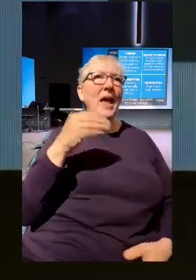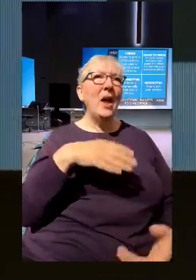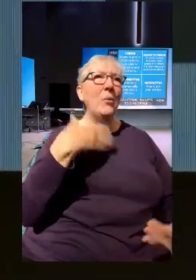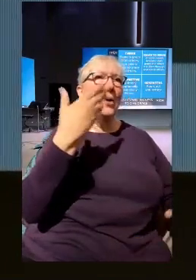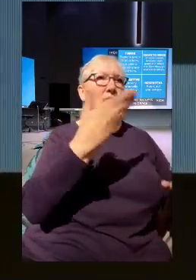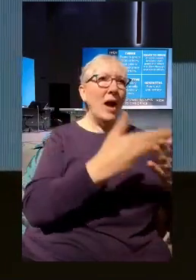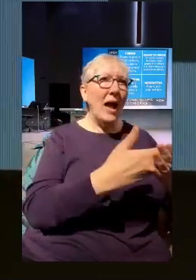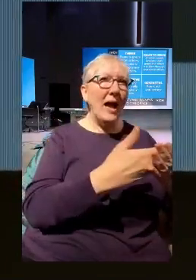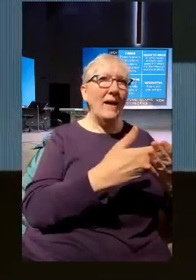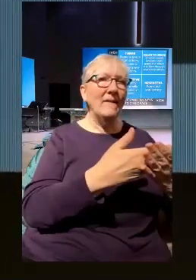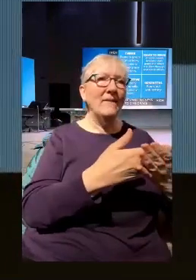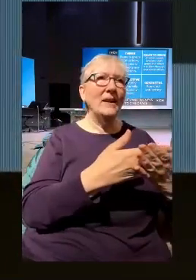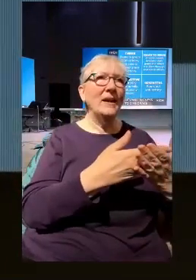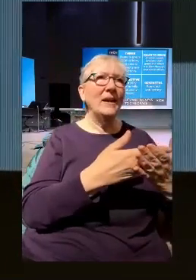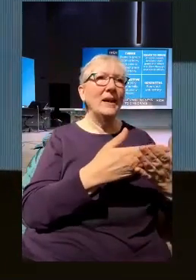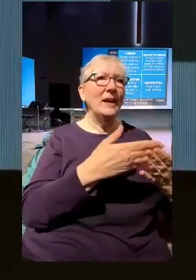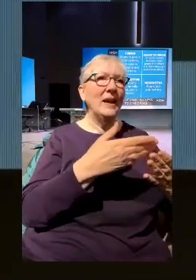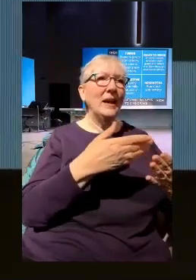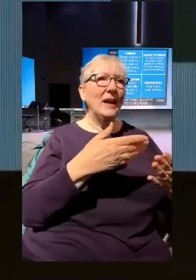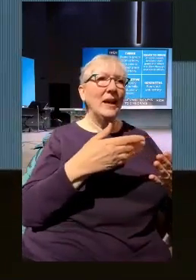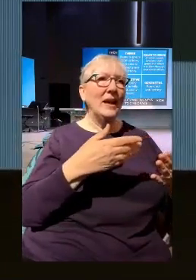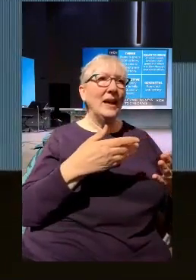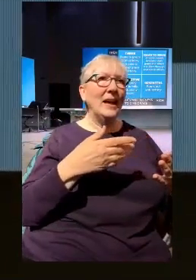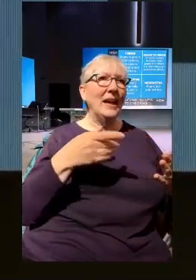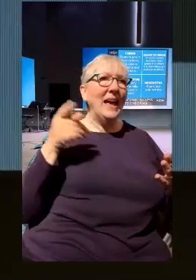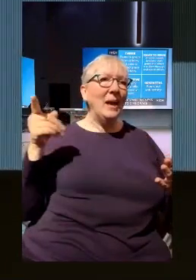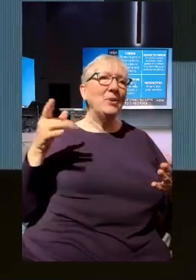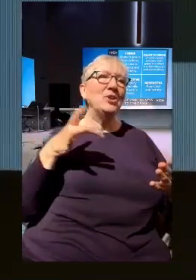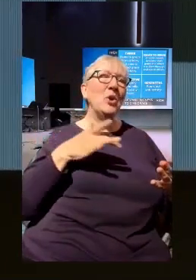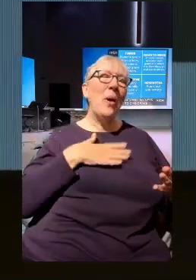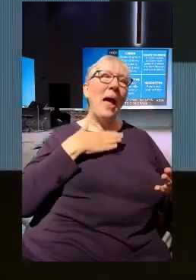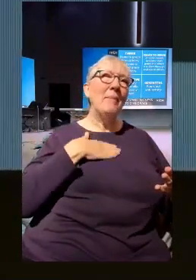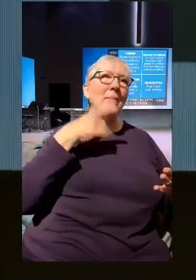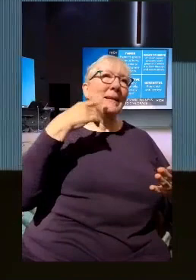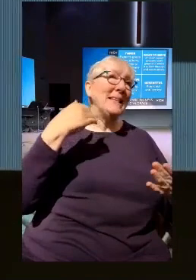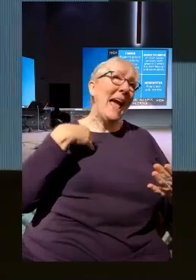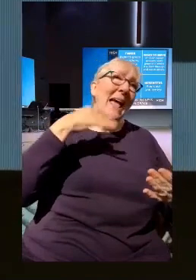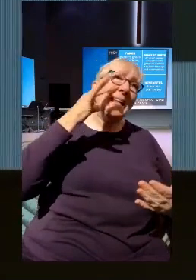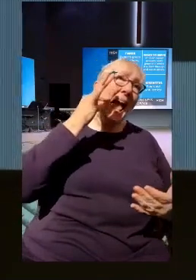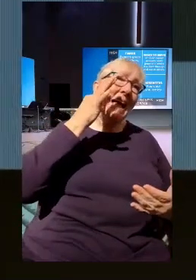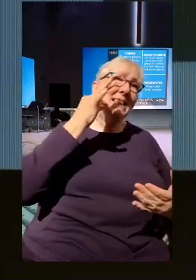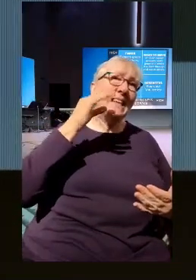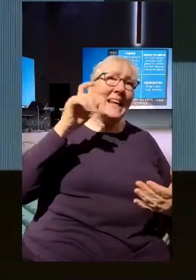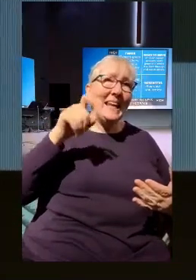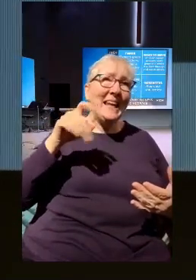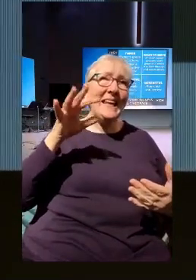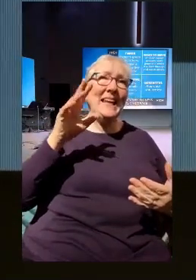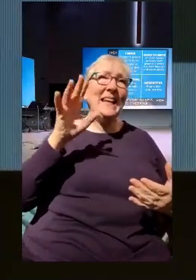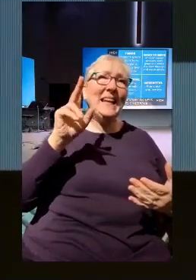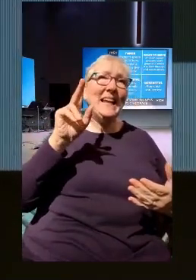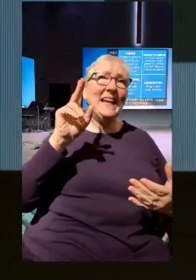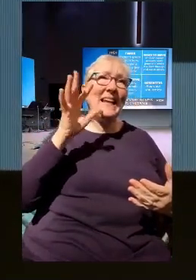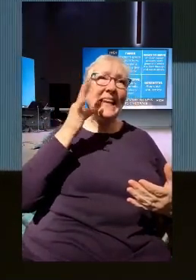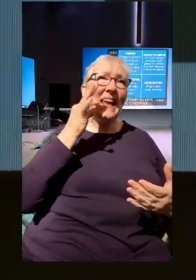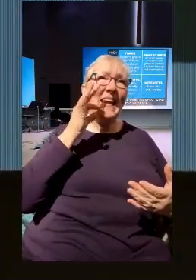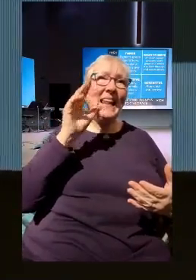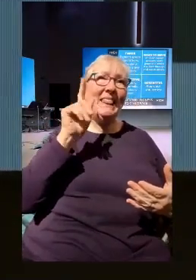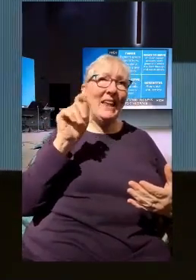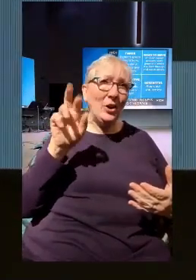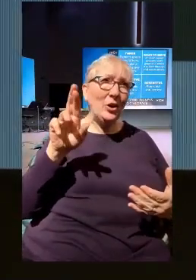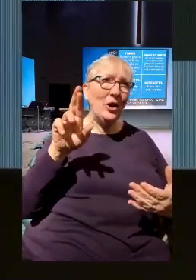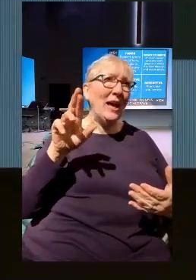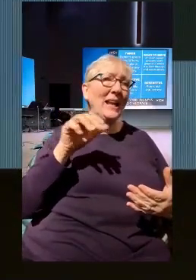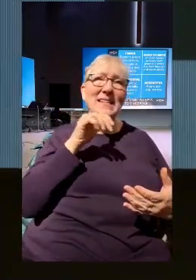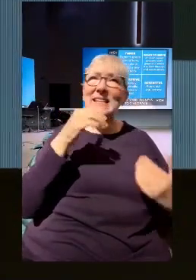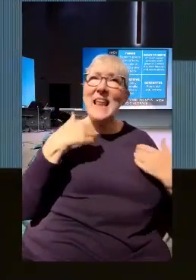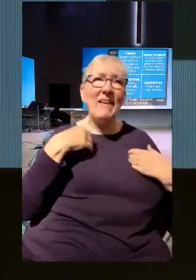relieved because he had a cat, and he needed kitty litter, and he didn't have a car. He thought he could